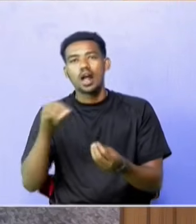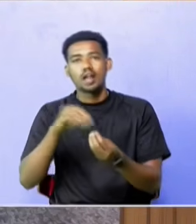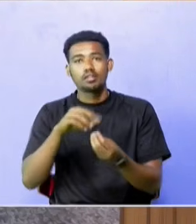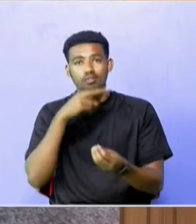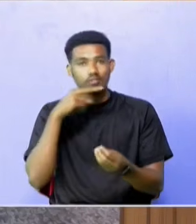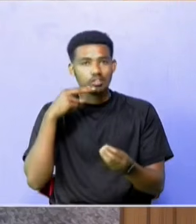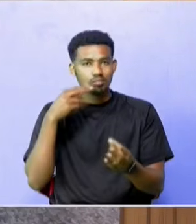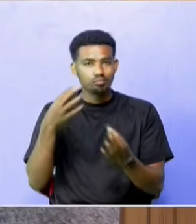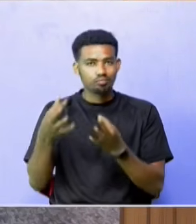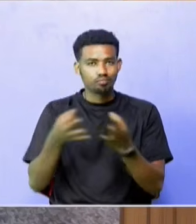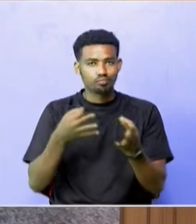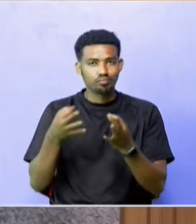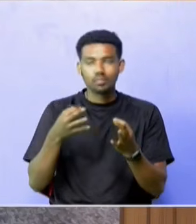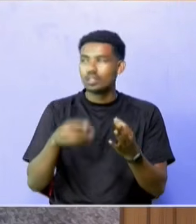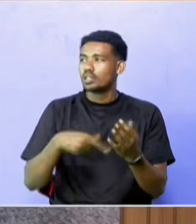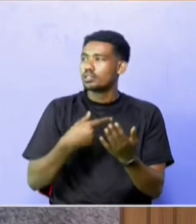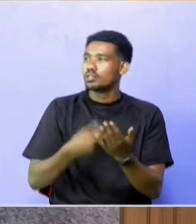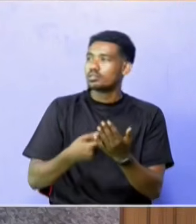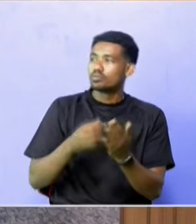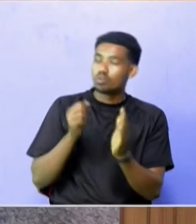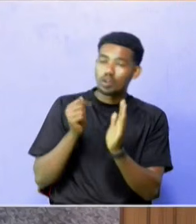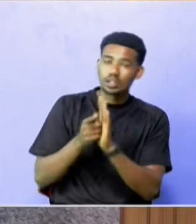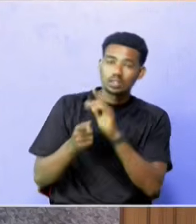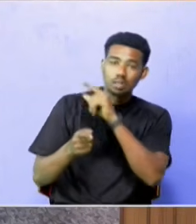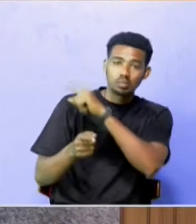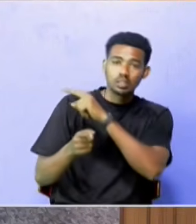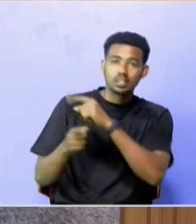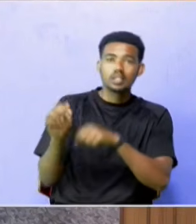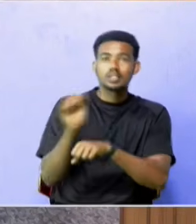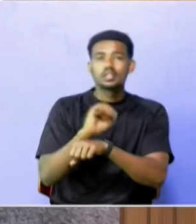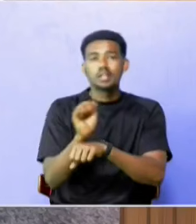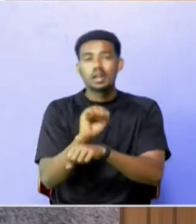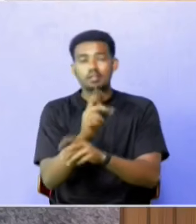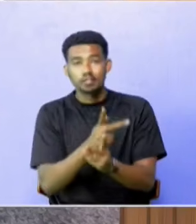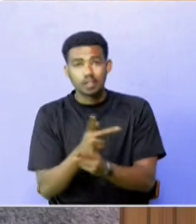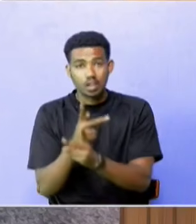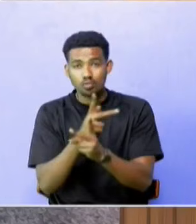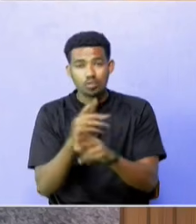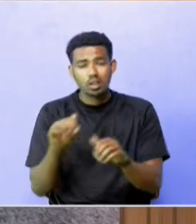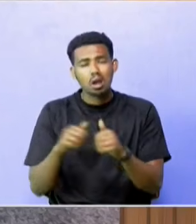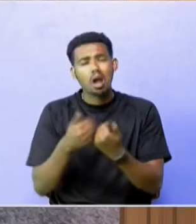for example, this one is an adverb, right? He drives carefully. How